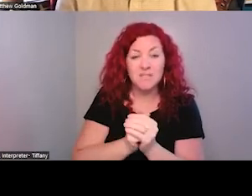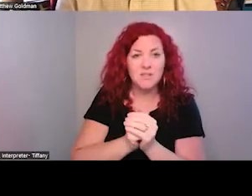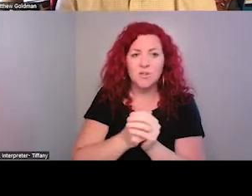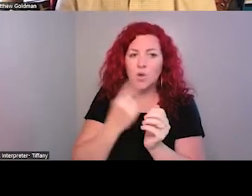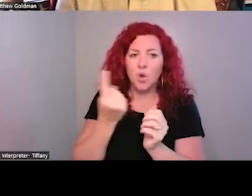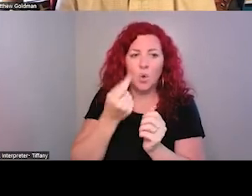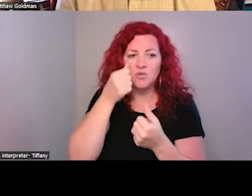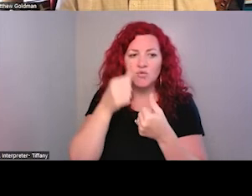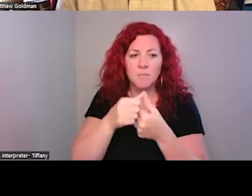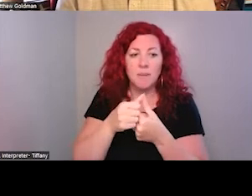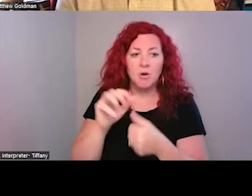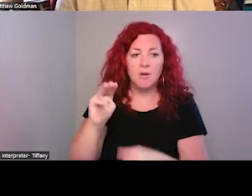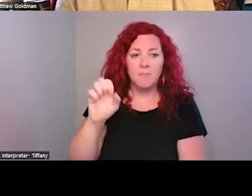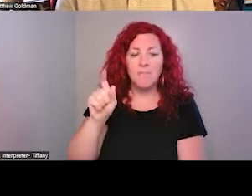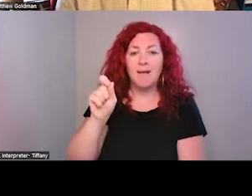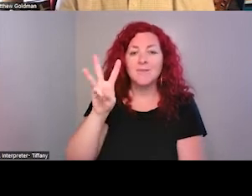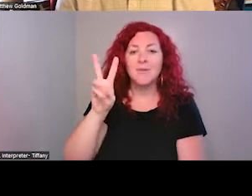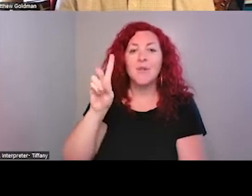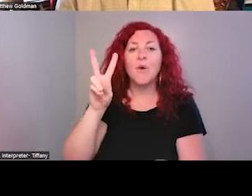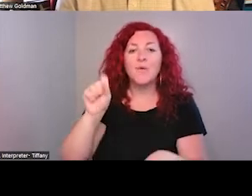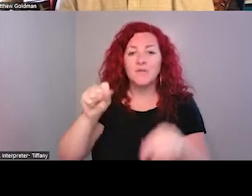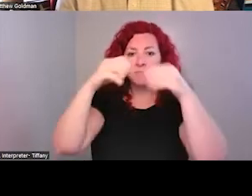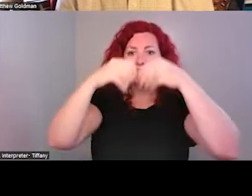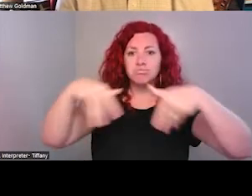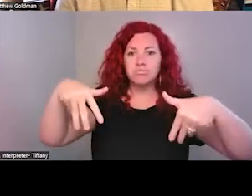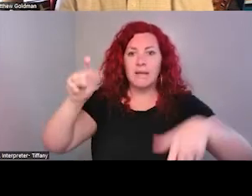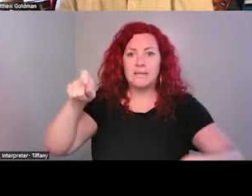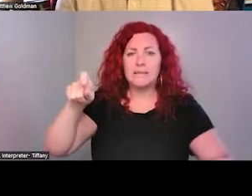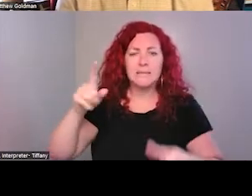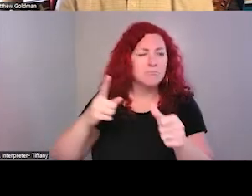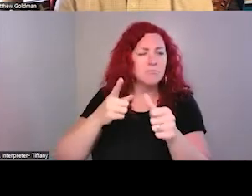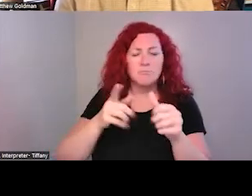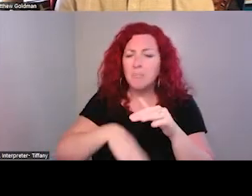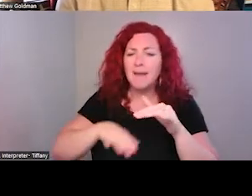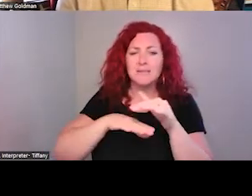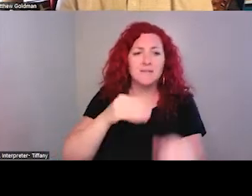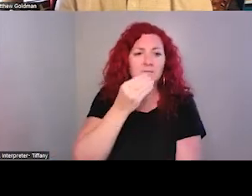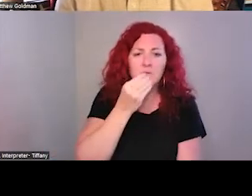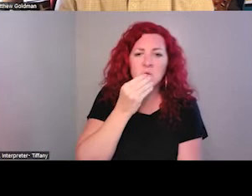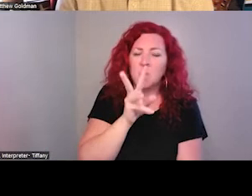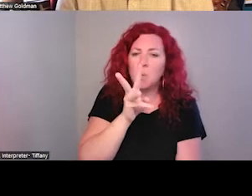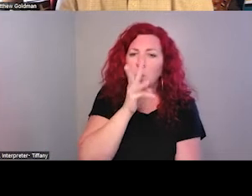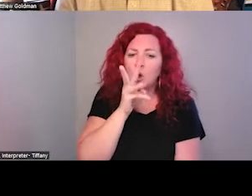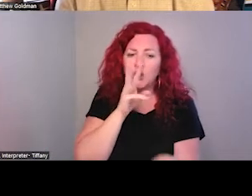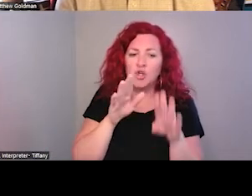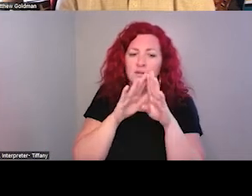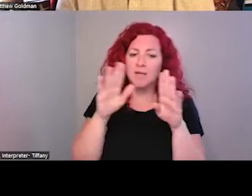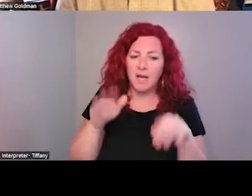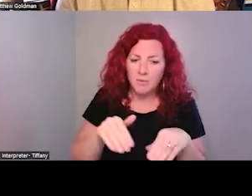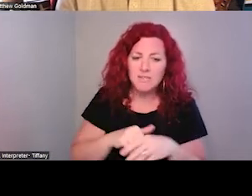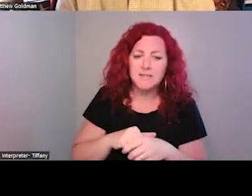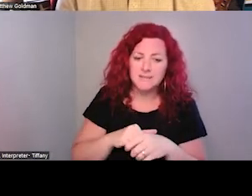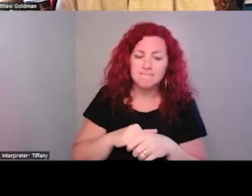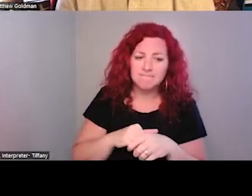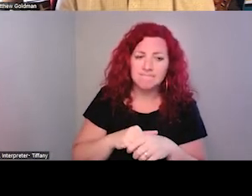Maslow's hierarchy of need, first things first, the basics, food, water, housing.